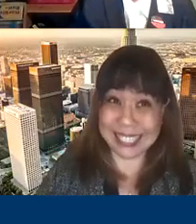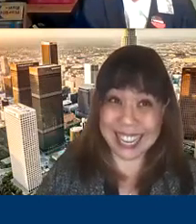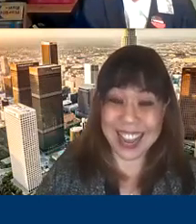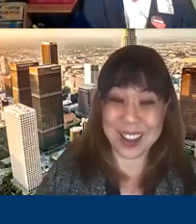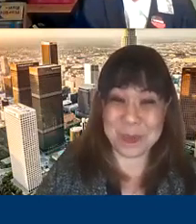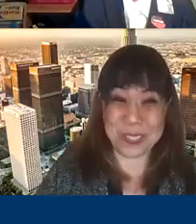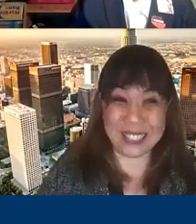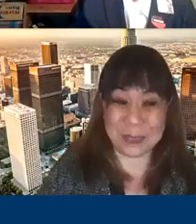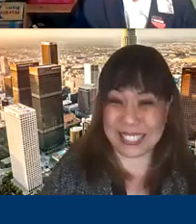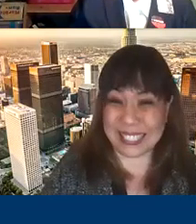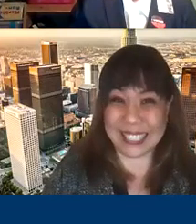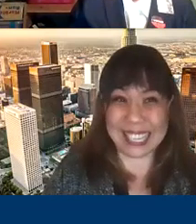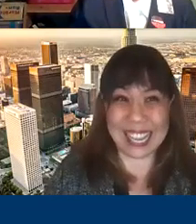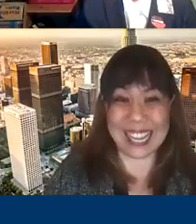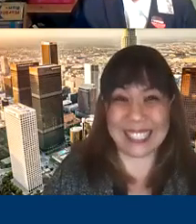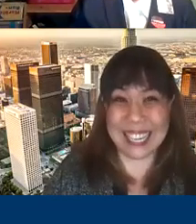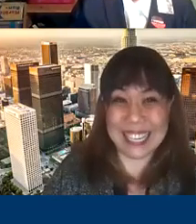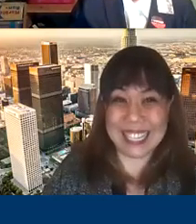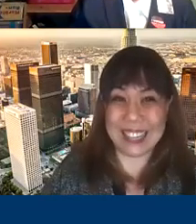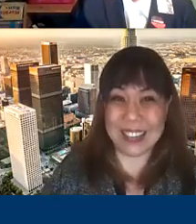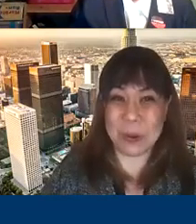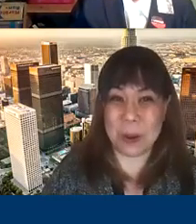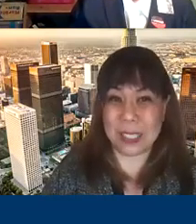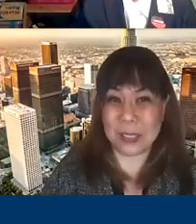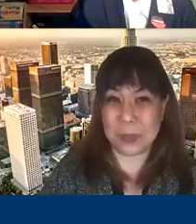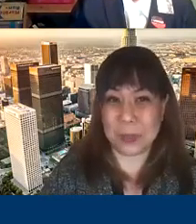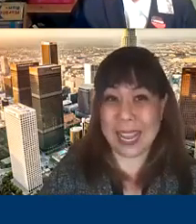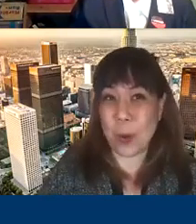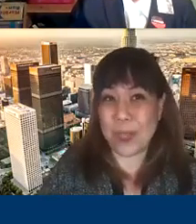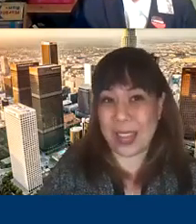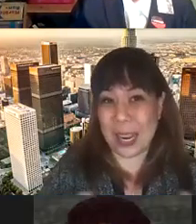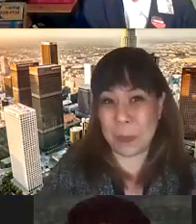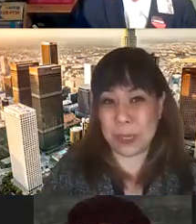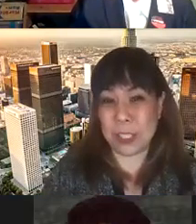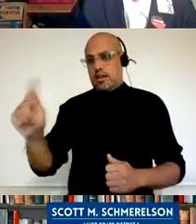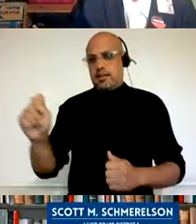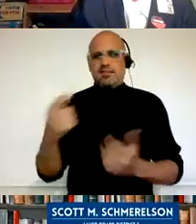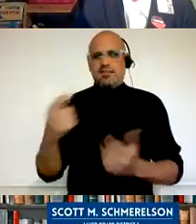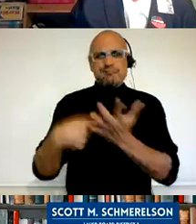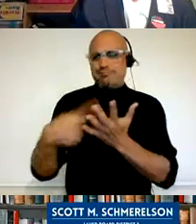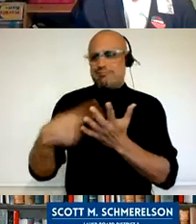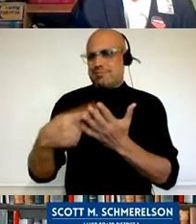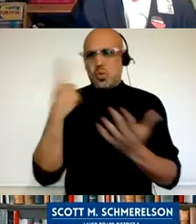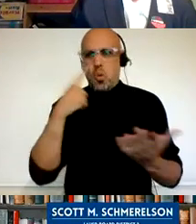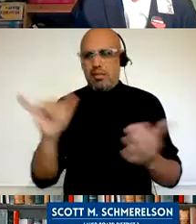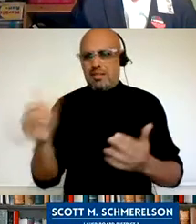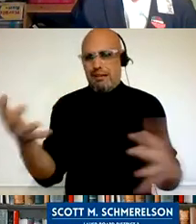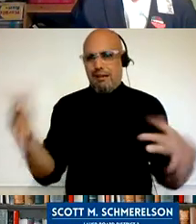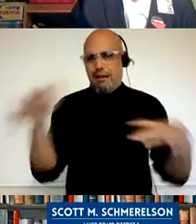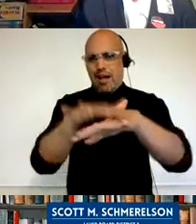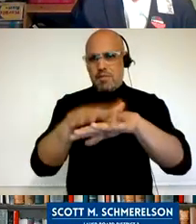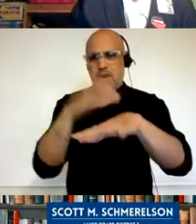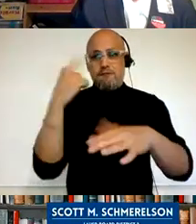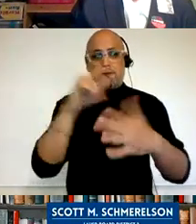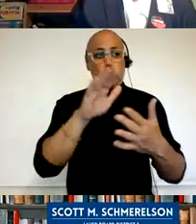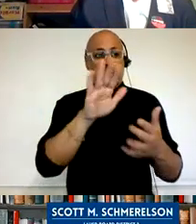transportation with Miss Lilia and Janet. They're going to walk us through what that hybrid looks like, getting kids to and from